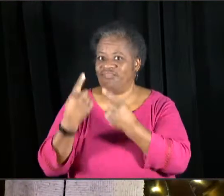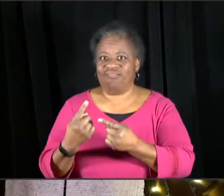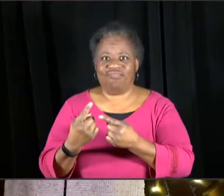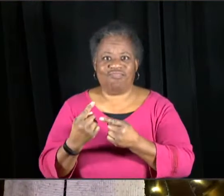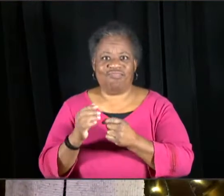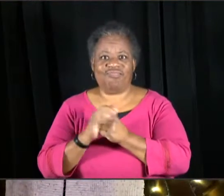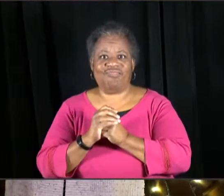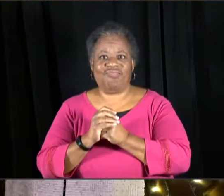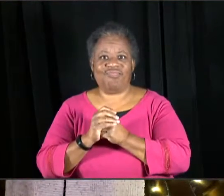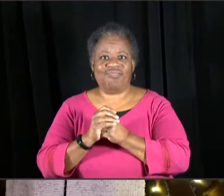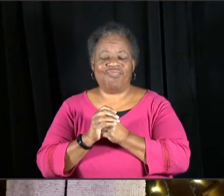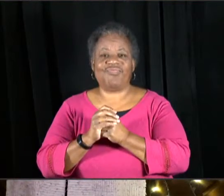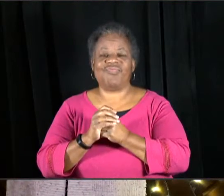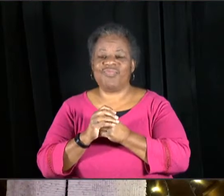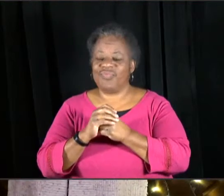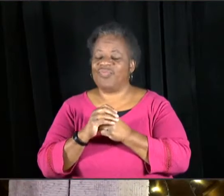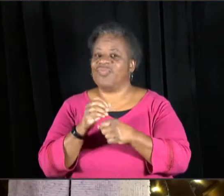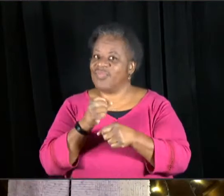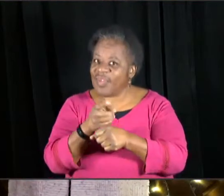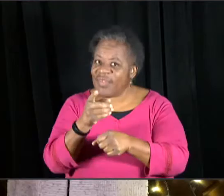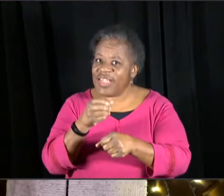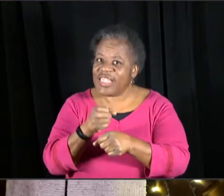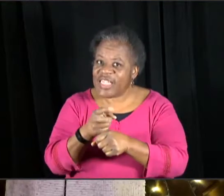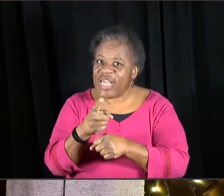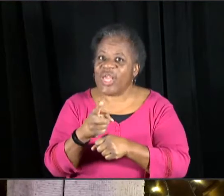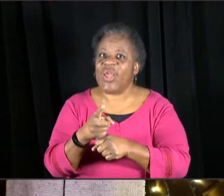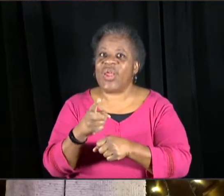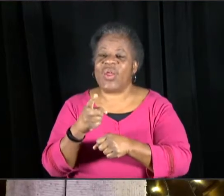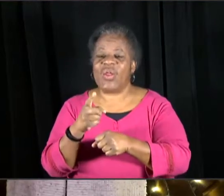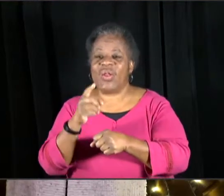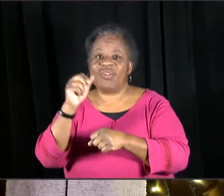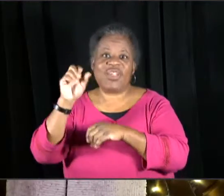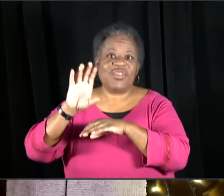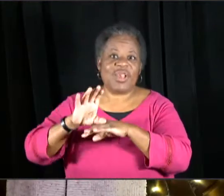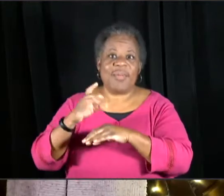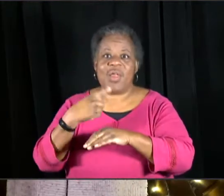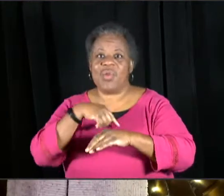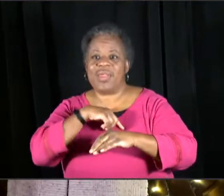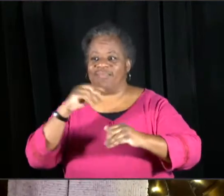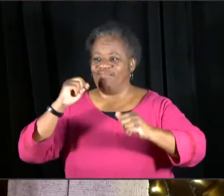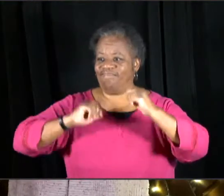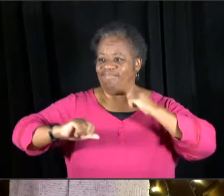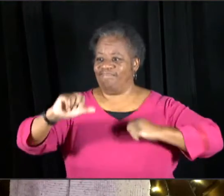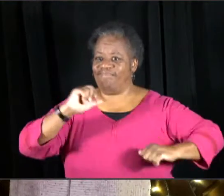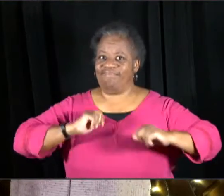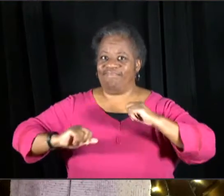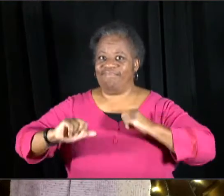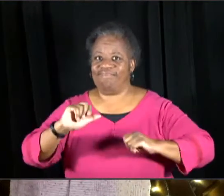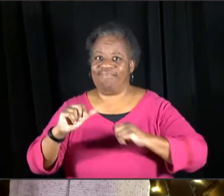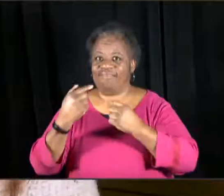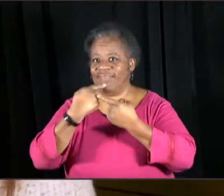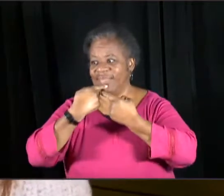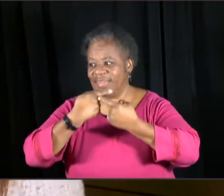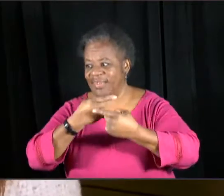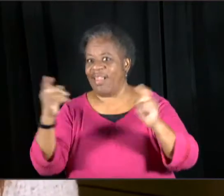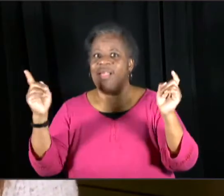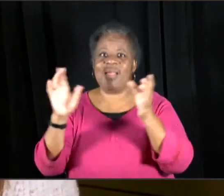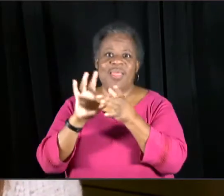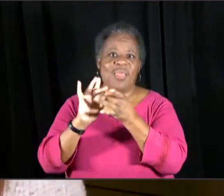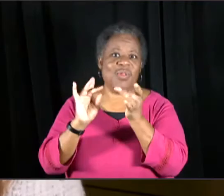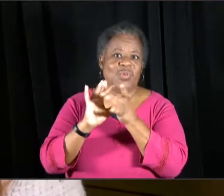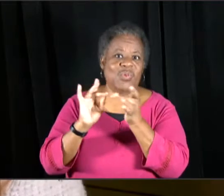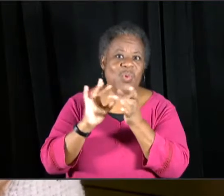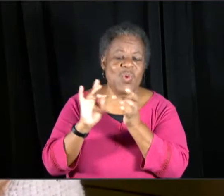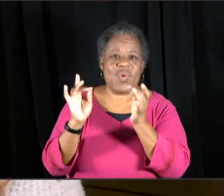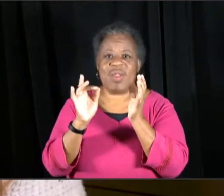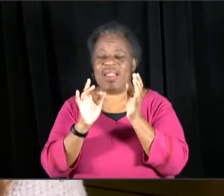or another one of our pastors shares a dramatic retelling of the Christmas story through the eyes of a biblical character. And this year, we've